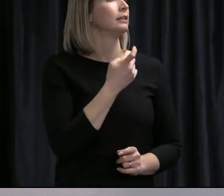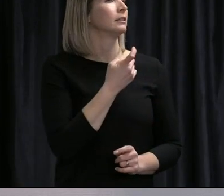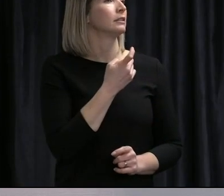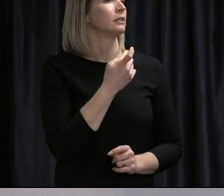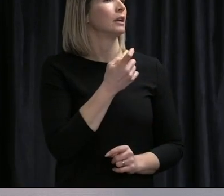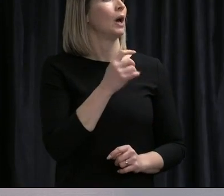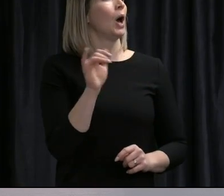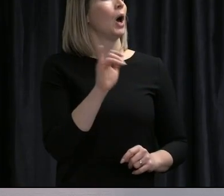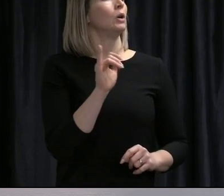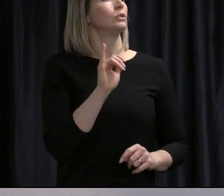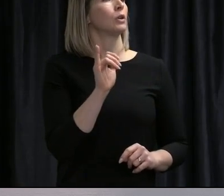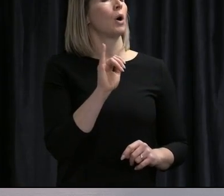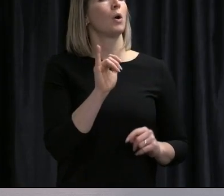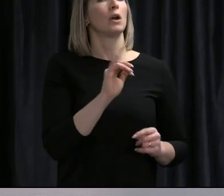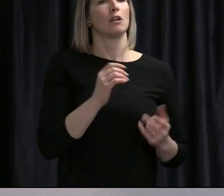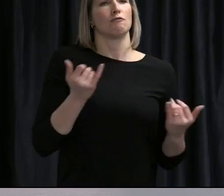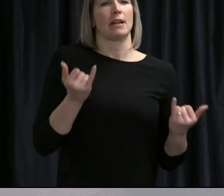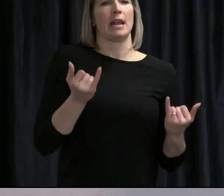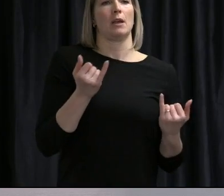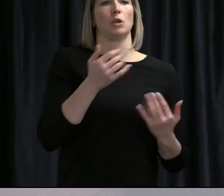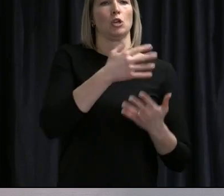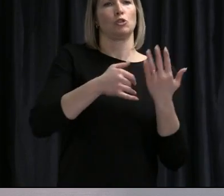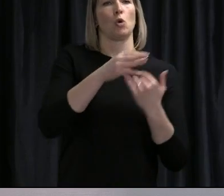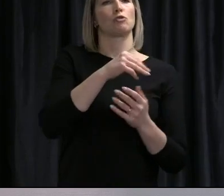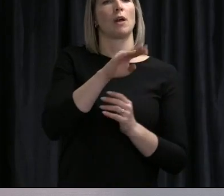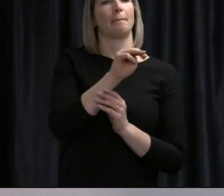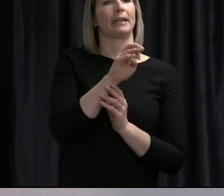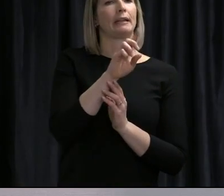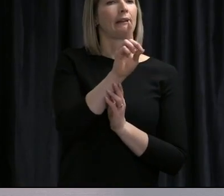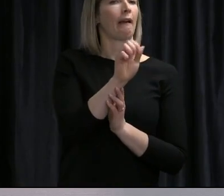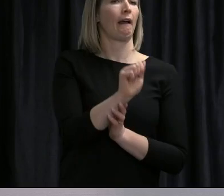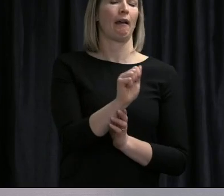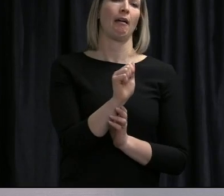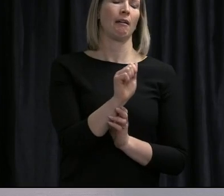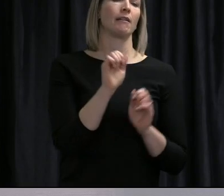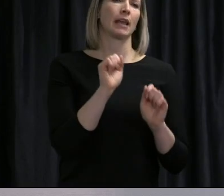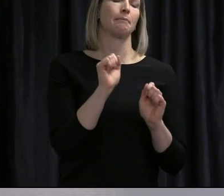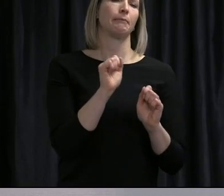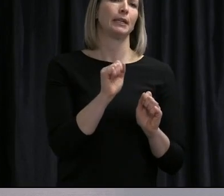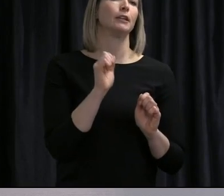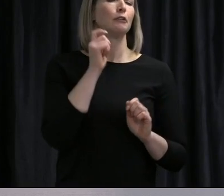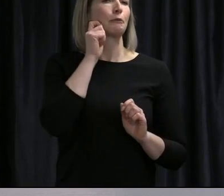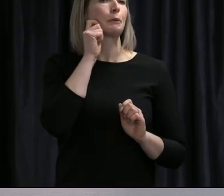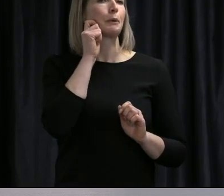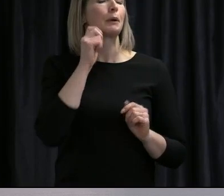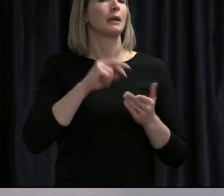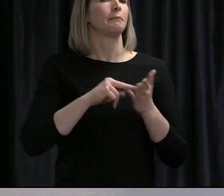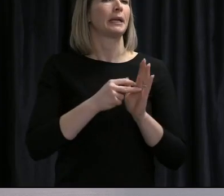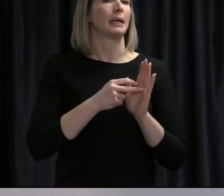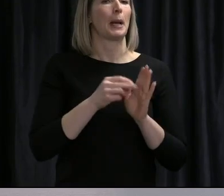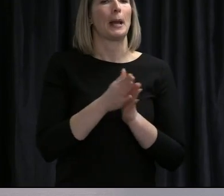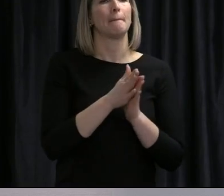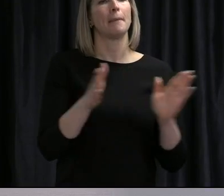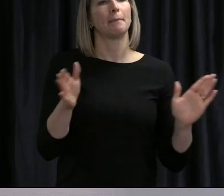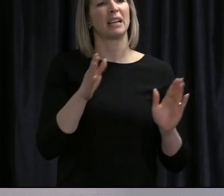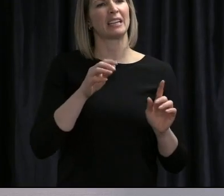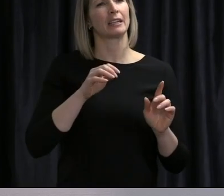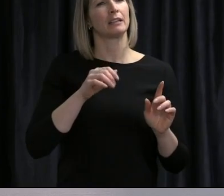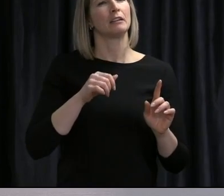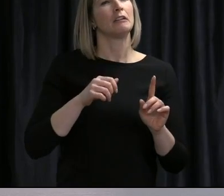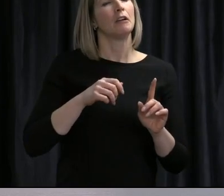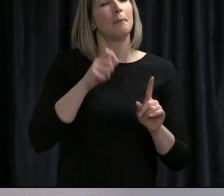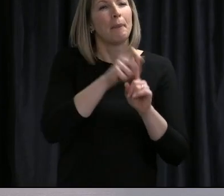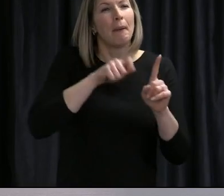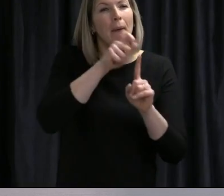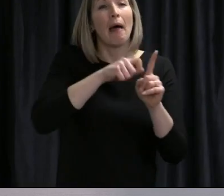those who have recently traveled, how unhelpful is that at this point? Well, right now, I think, what we need to do is make sure is respect each other's. This